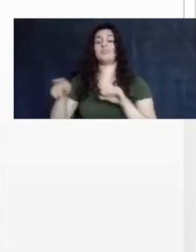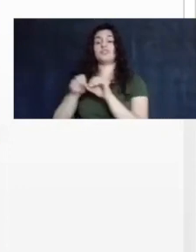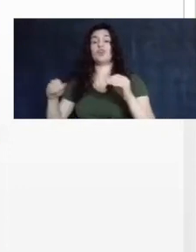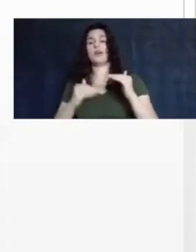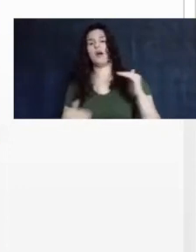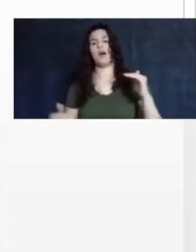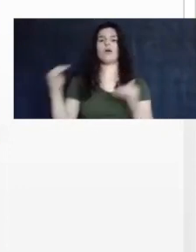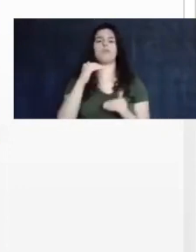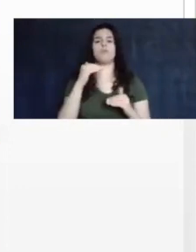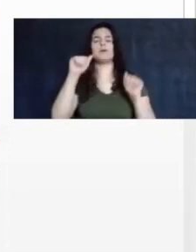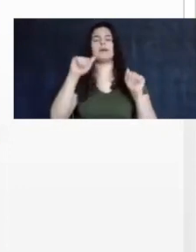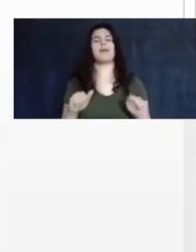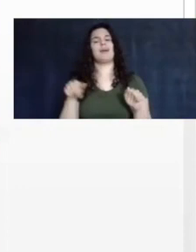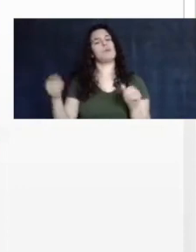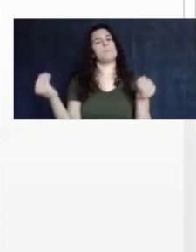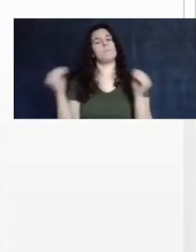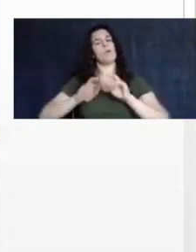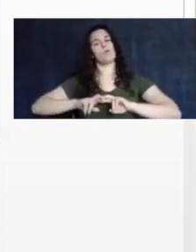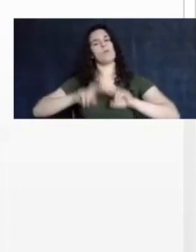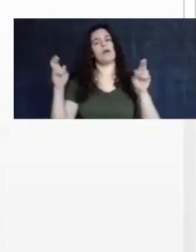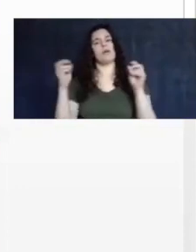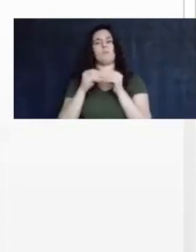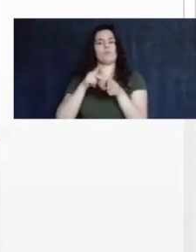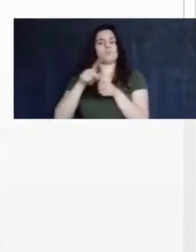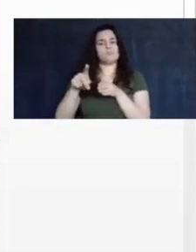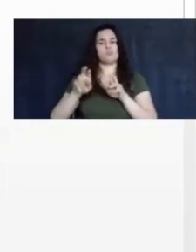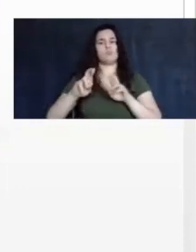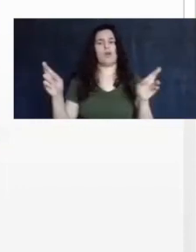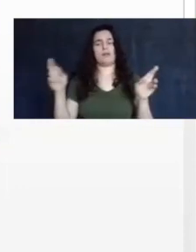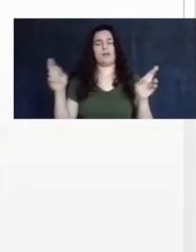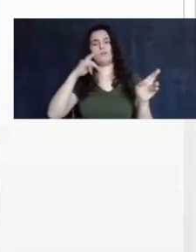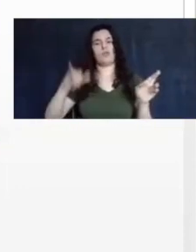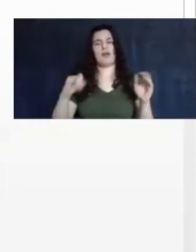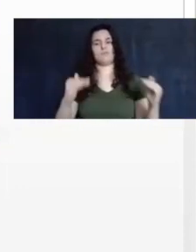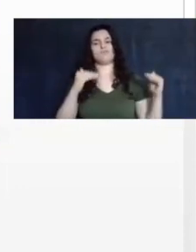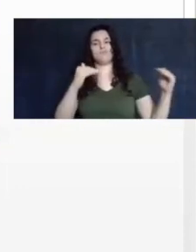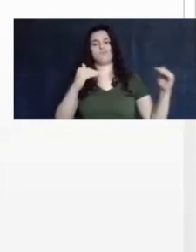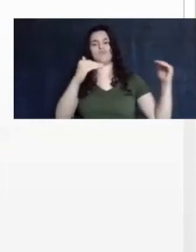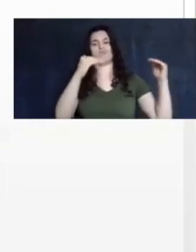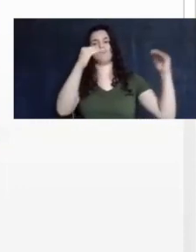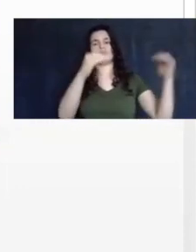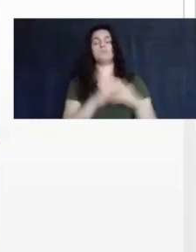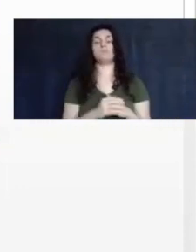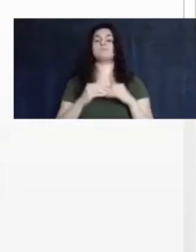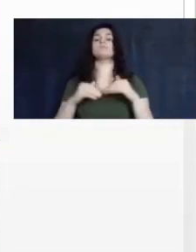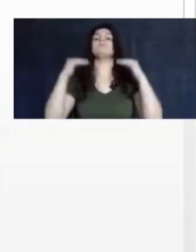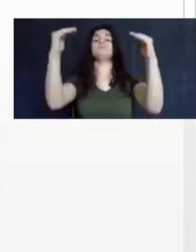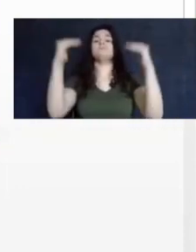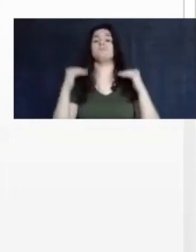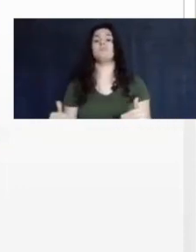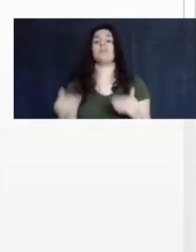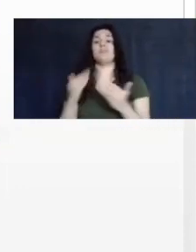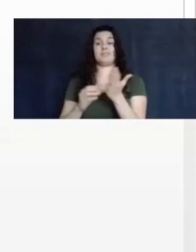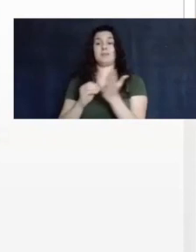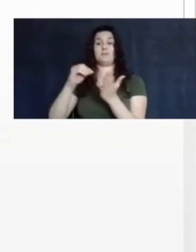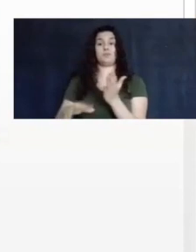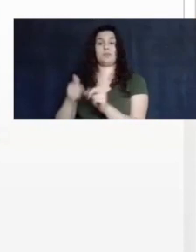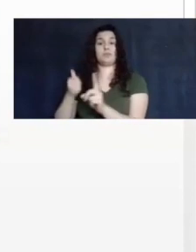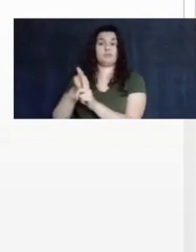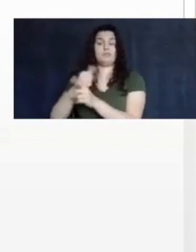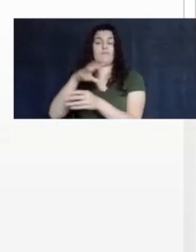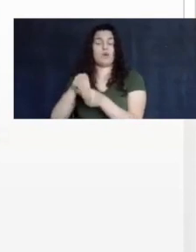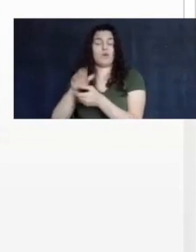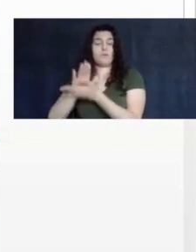market themselves to move up within higher ed. We also have some that are in higher ed that are, let's say, director of financial aid